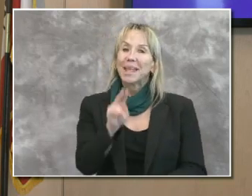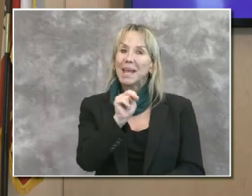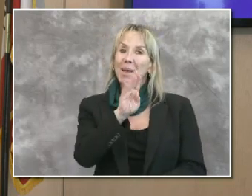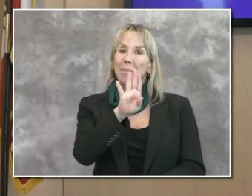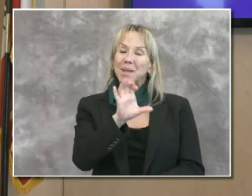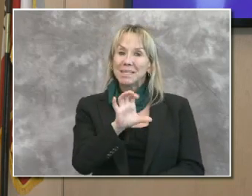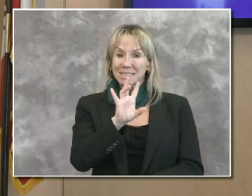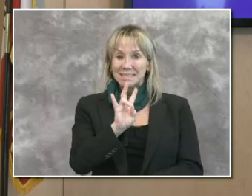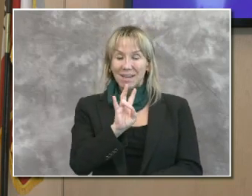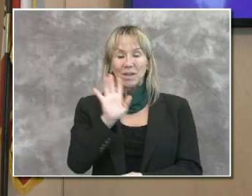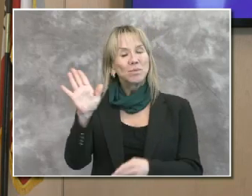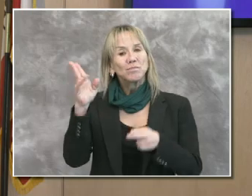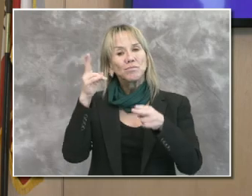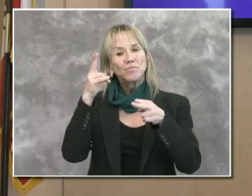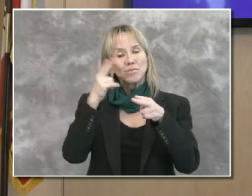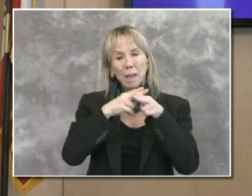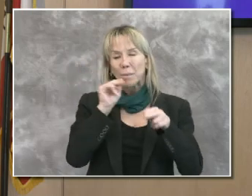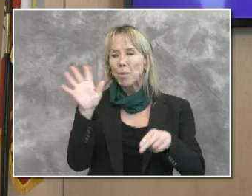state your name and question.